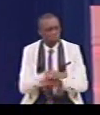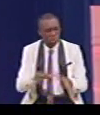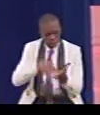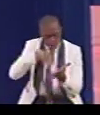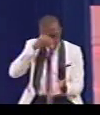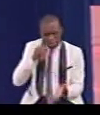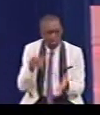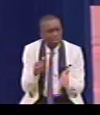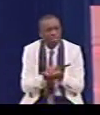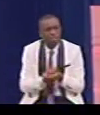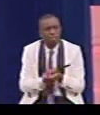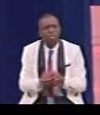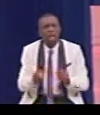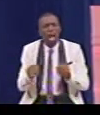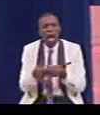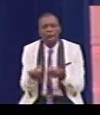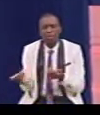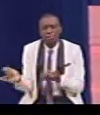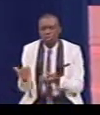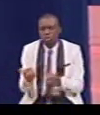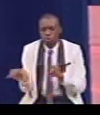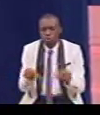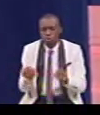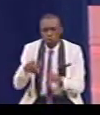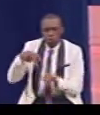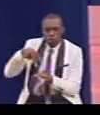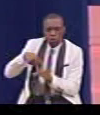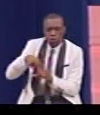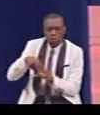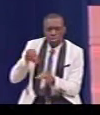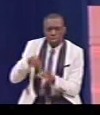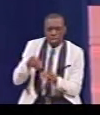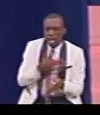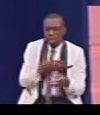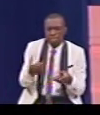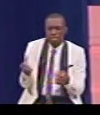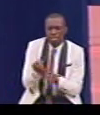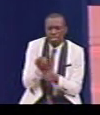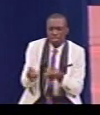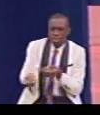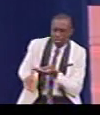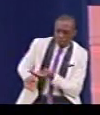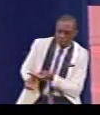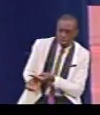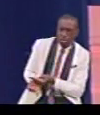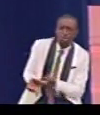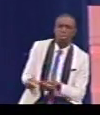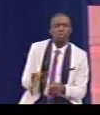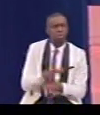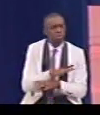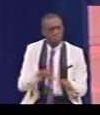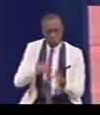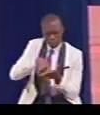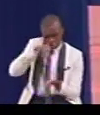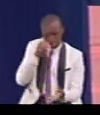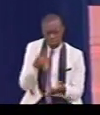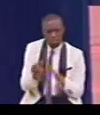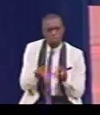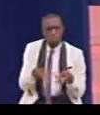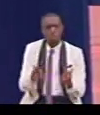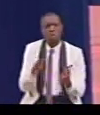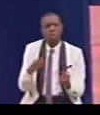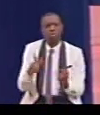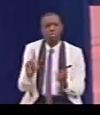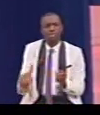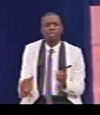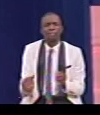How do they do expo? How do they, you know, give bribes so they can have this? Learn not the way of the heathen. You see, if